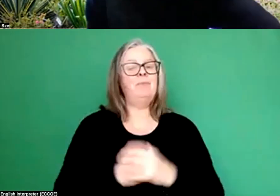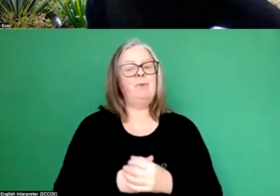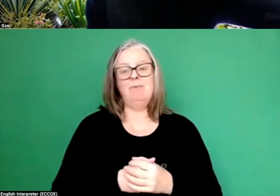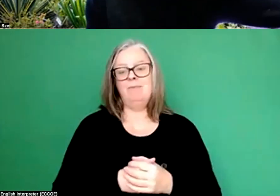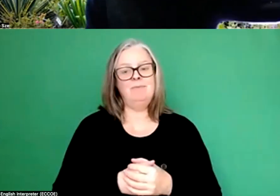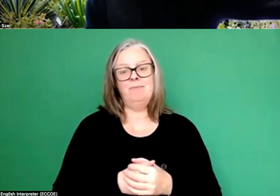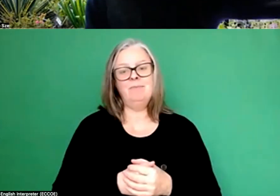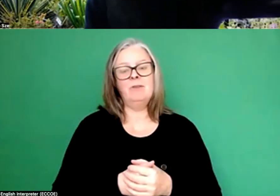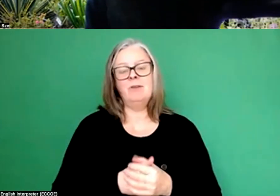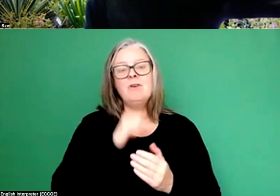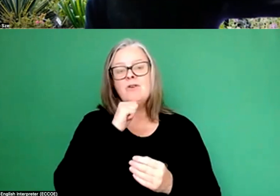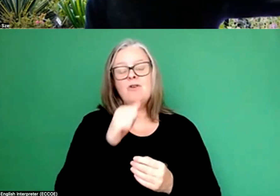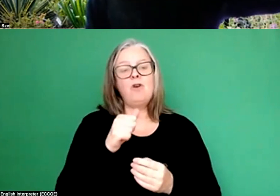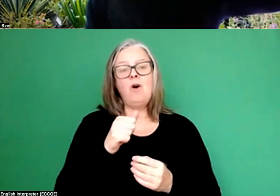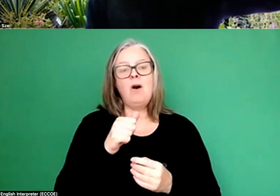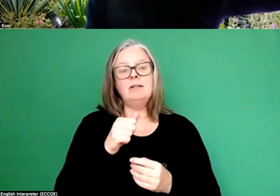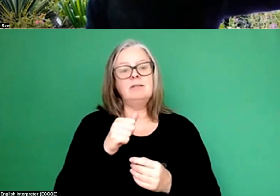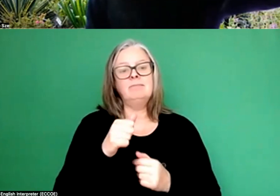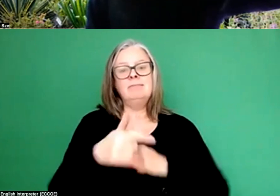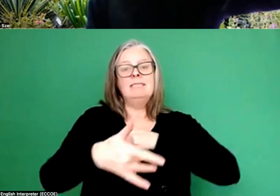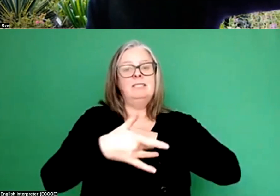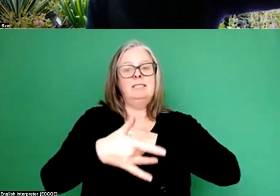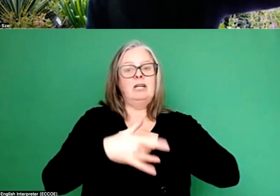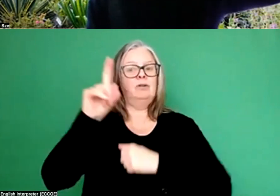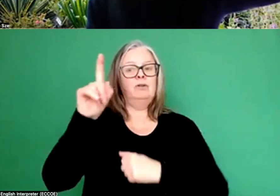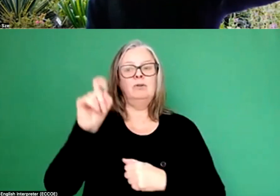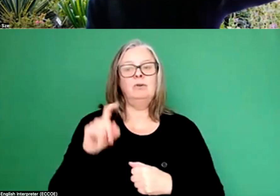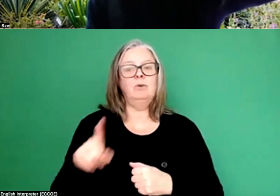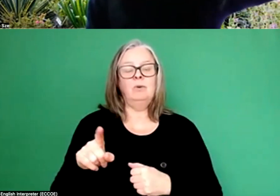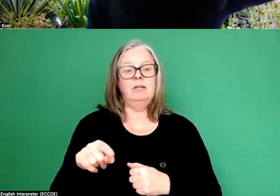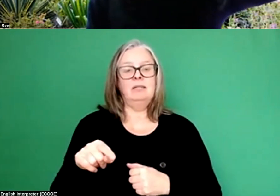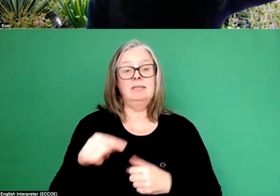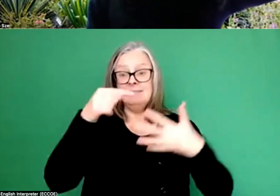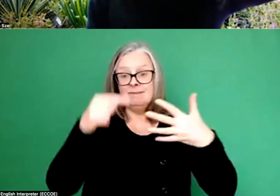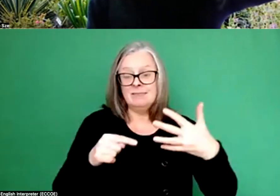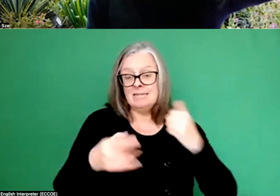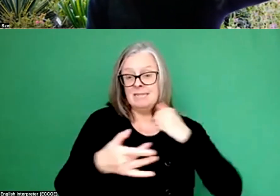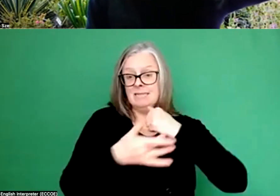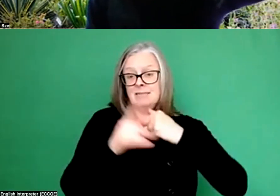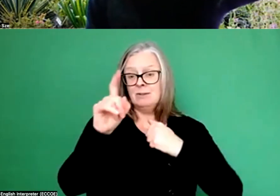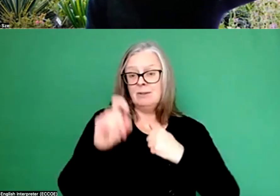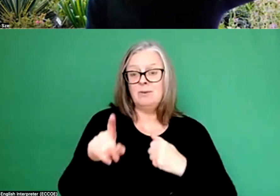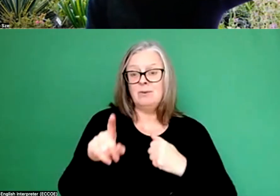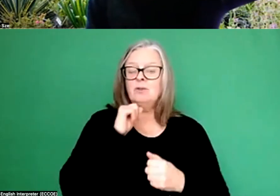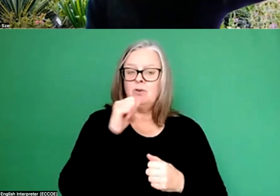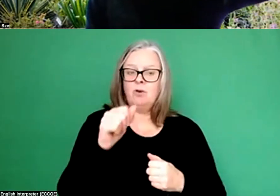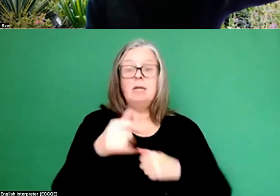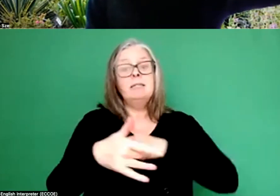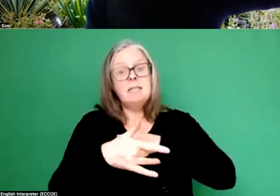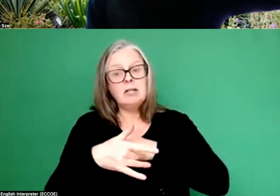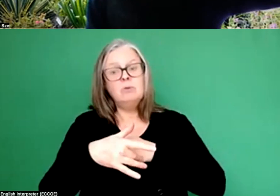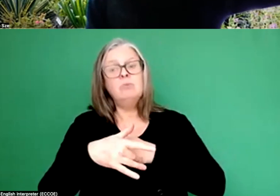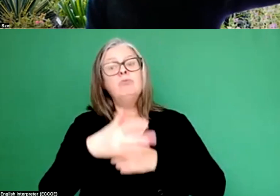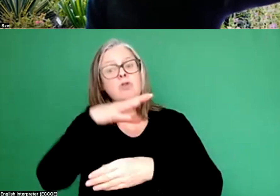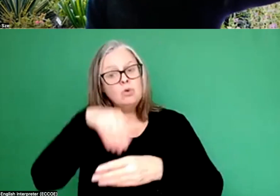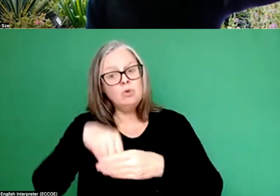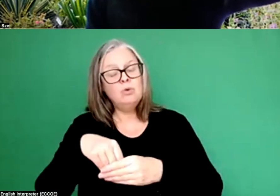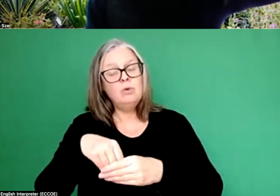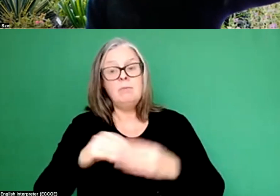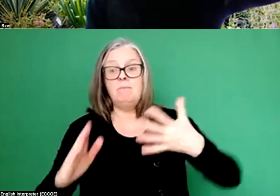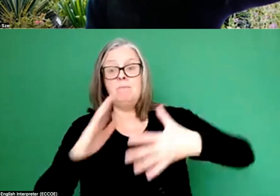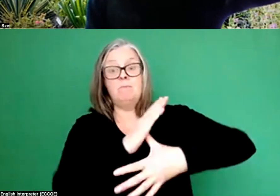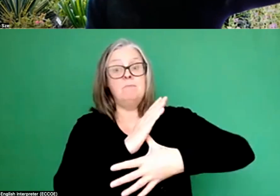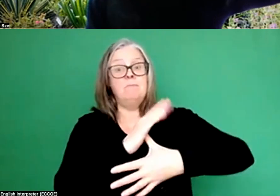a, it's not a technological question. These aren't technological questions. I mean, technology is part of it, but it can't be the primary